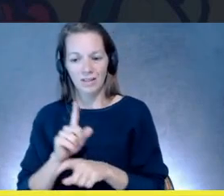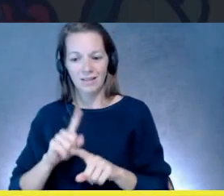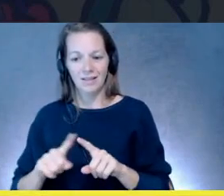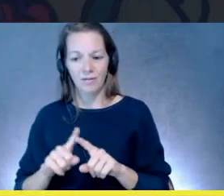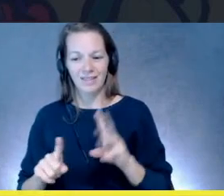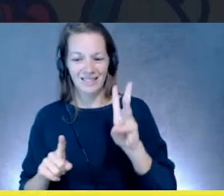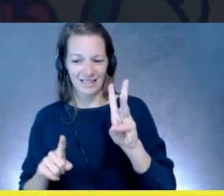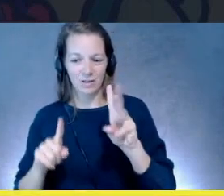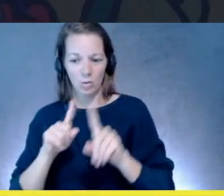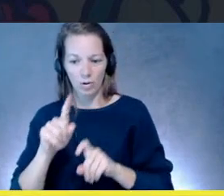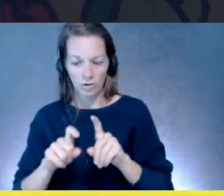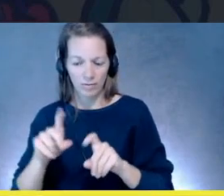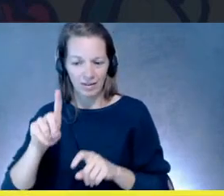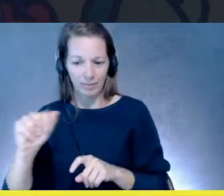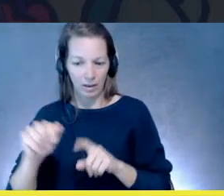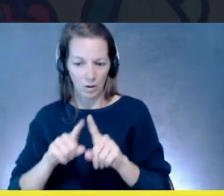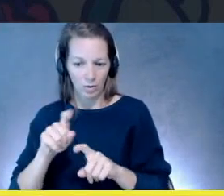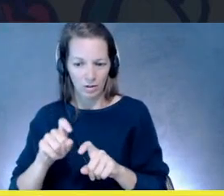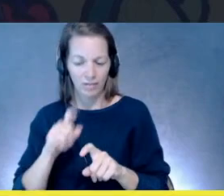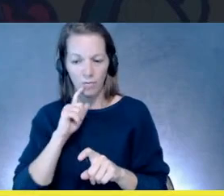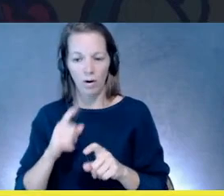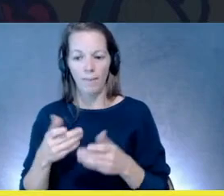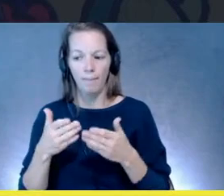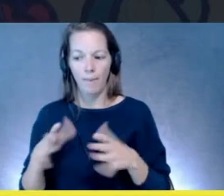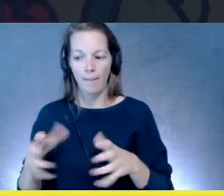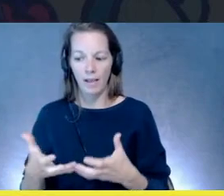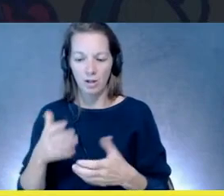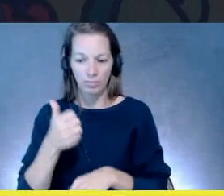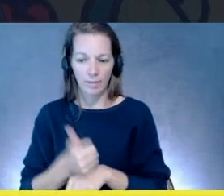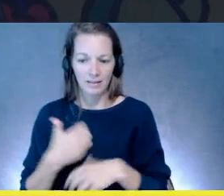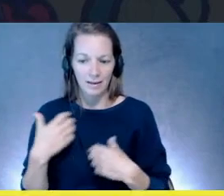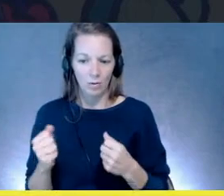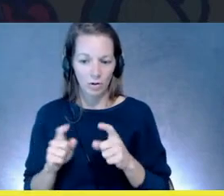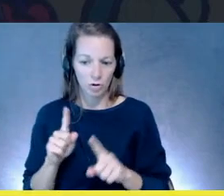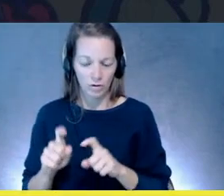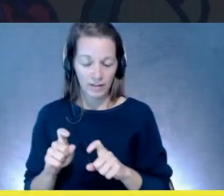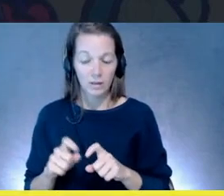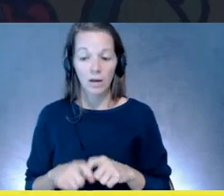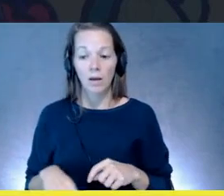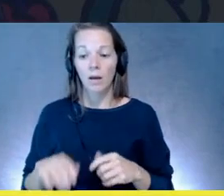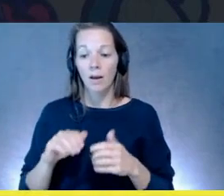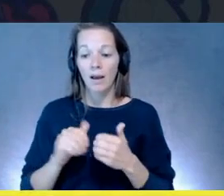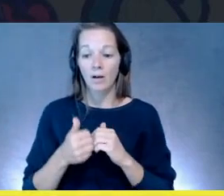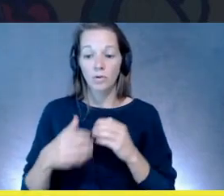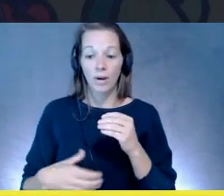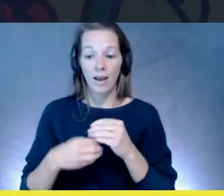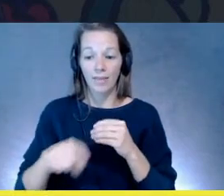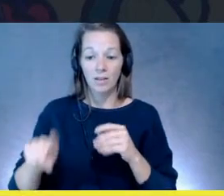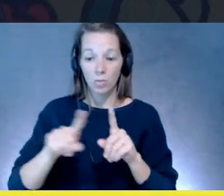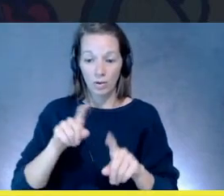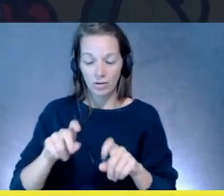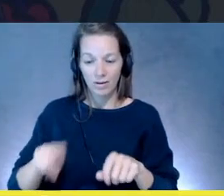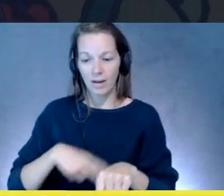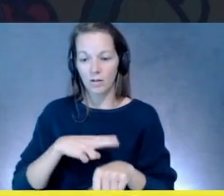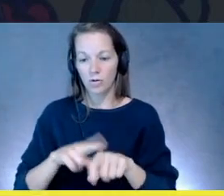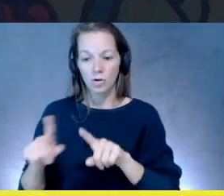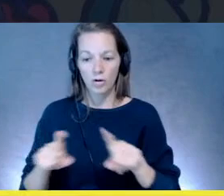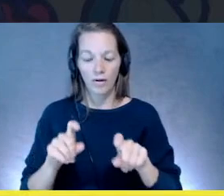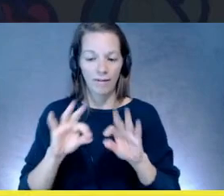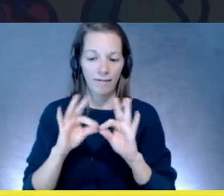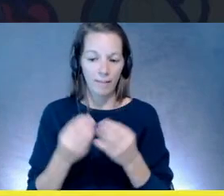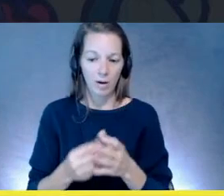for use in population-based health surveys. One of the first surveys to add these questions was the National Survey of Family Growth,